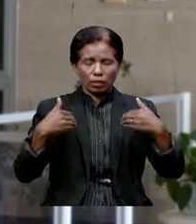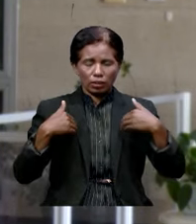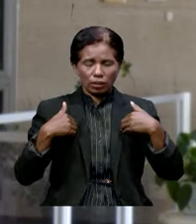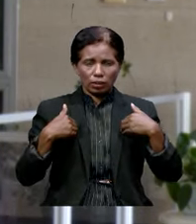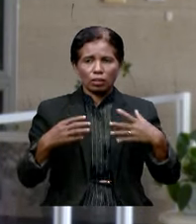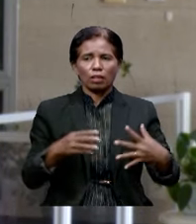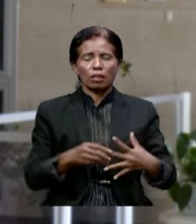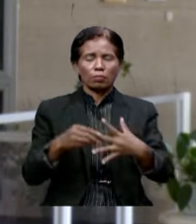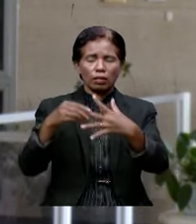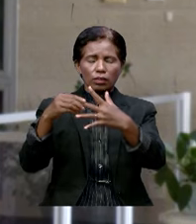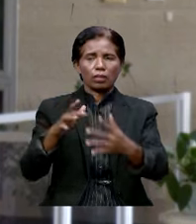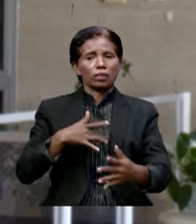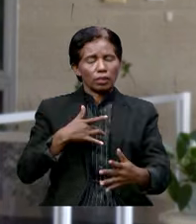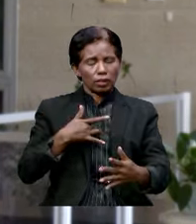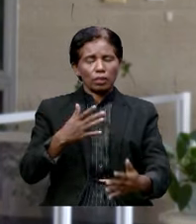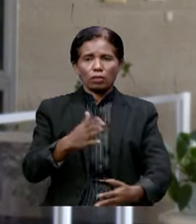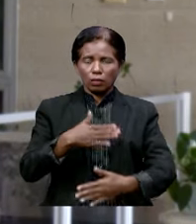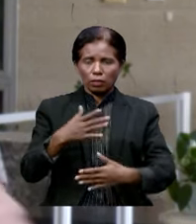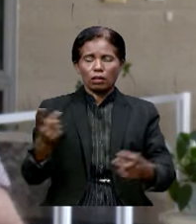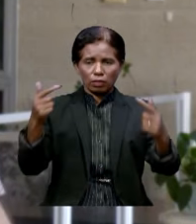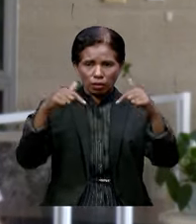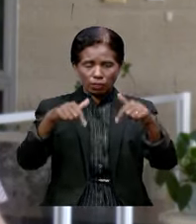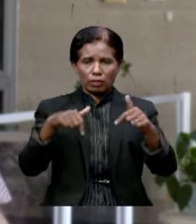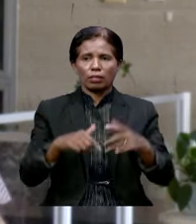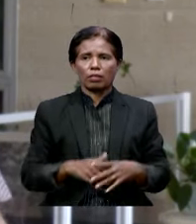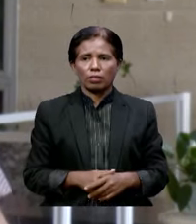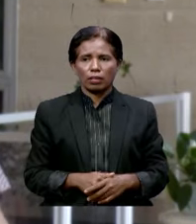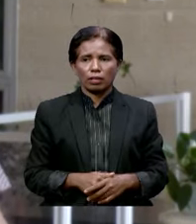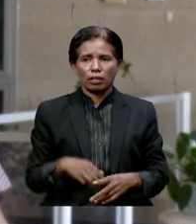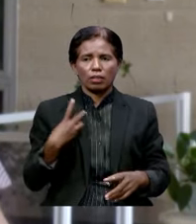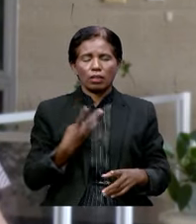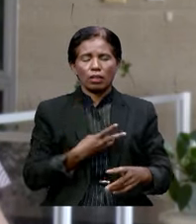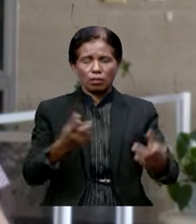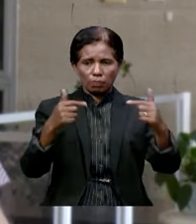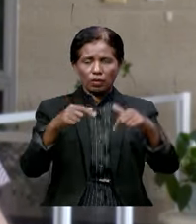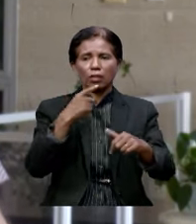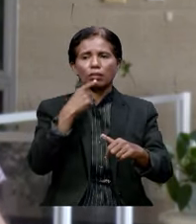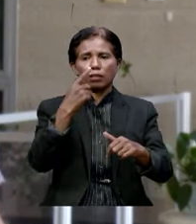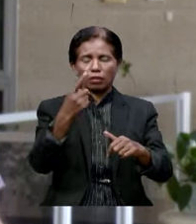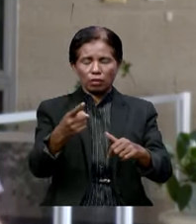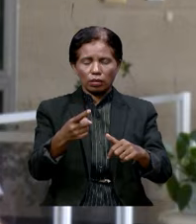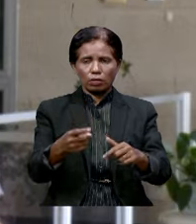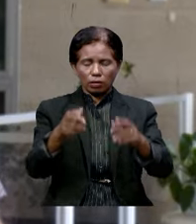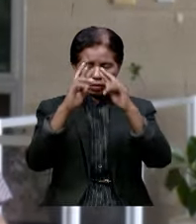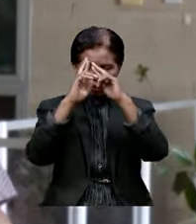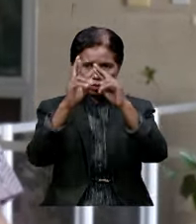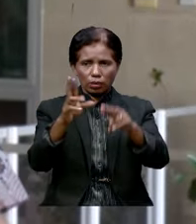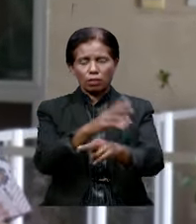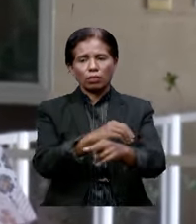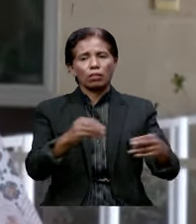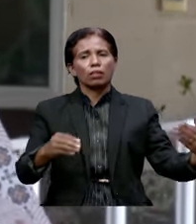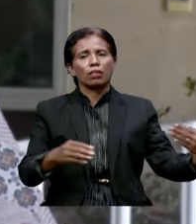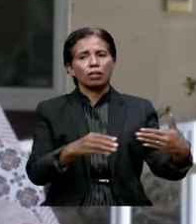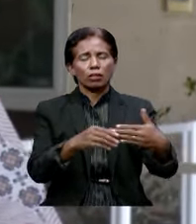special emotional attachment. So I'm here to say I pay my respects to the leadership